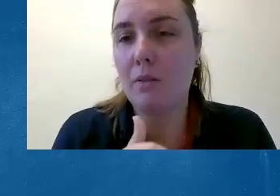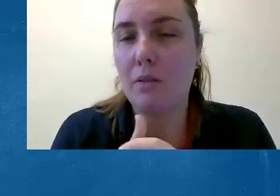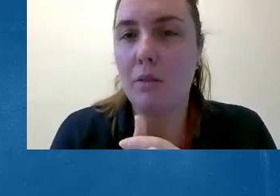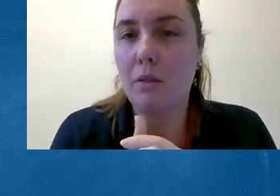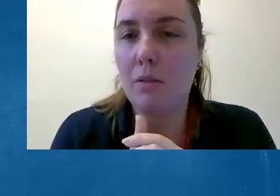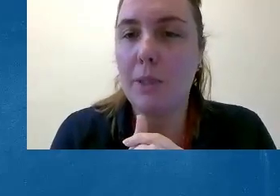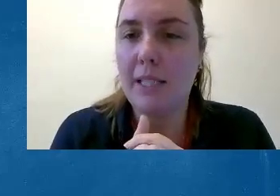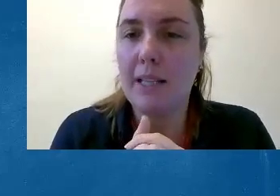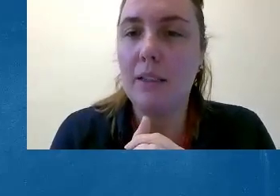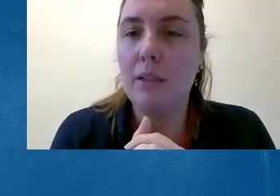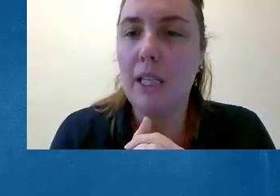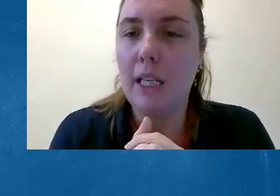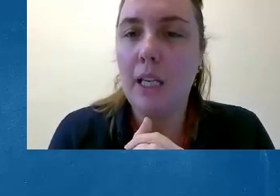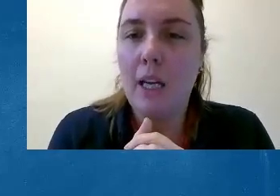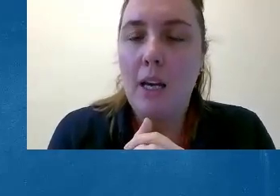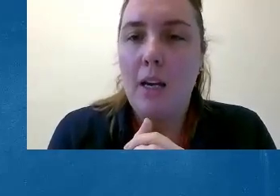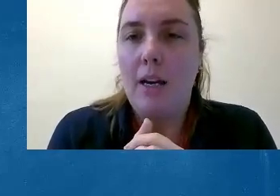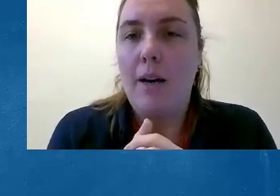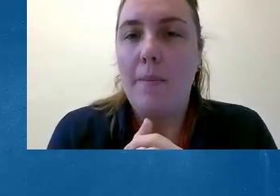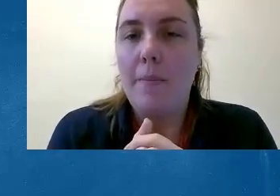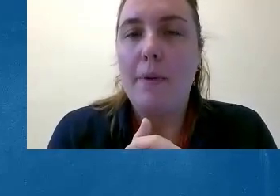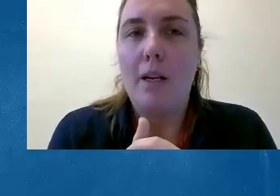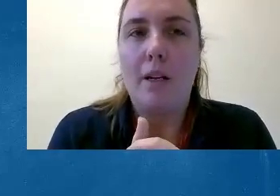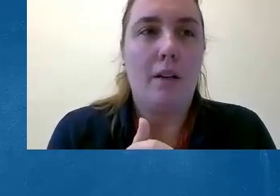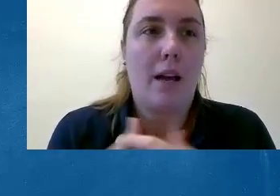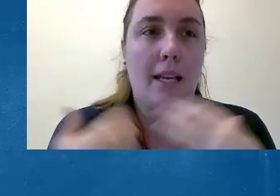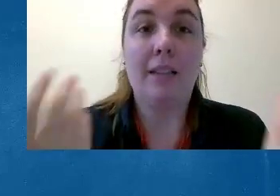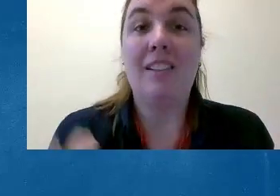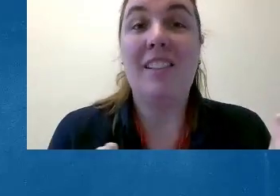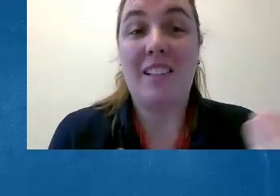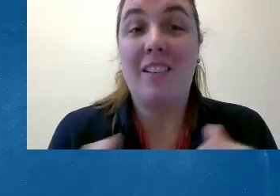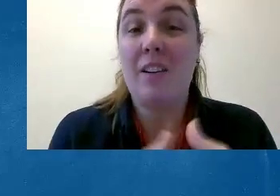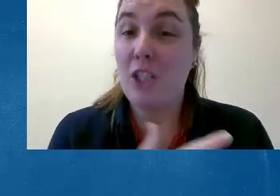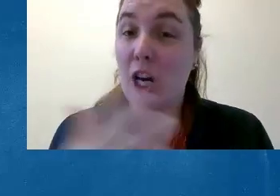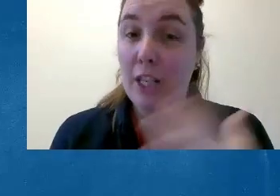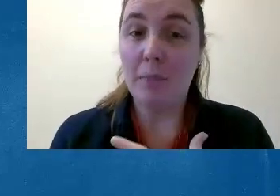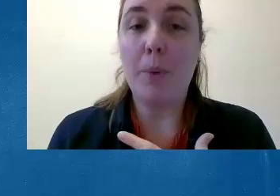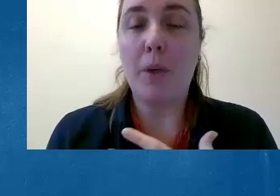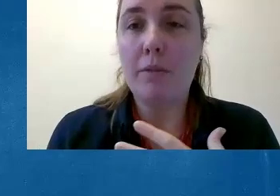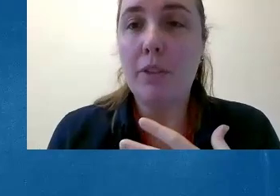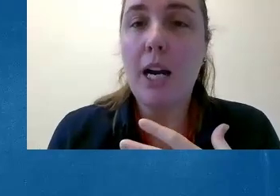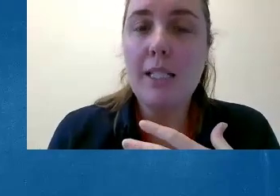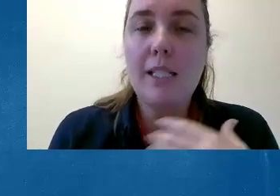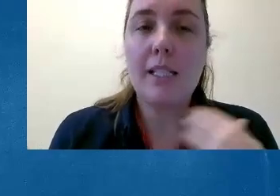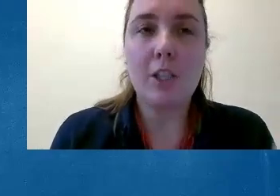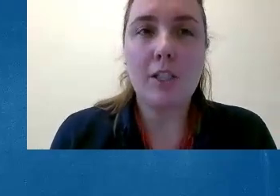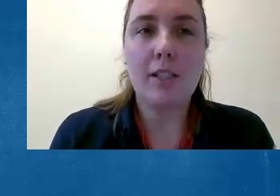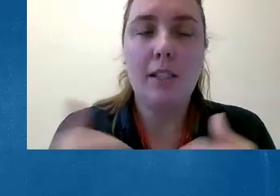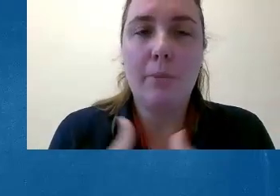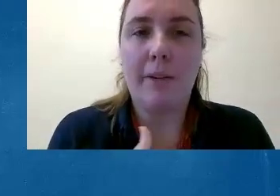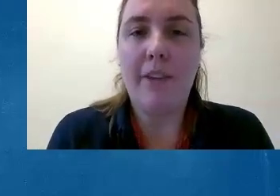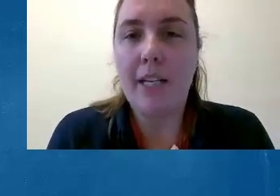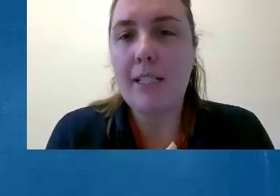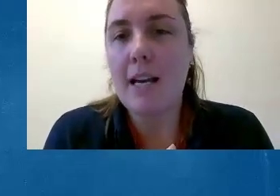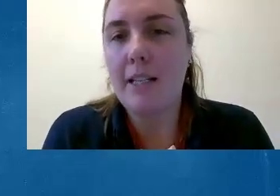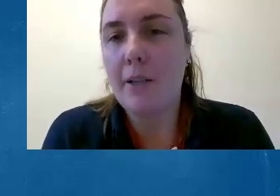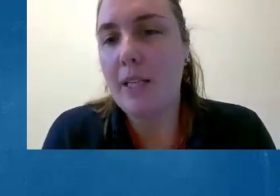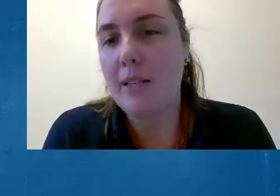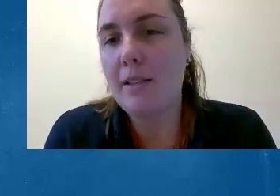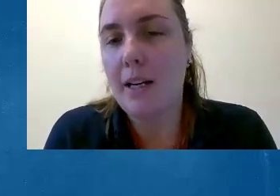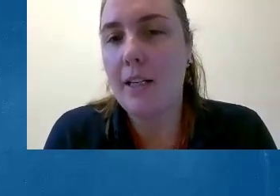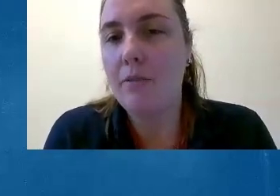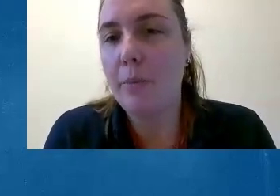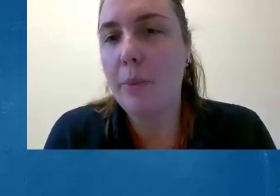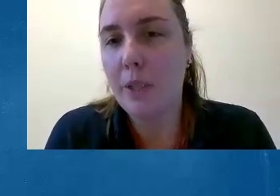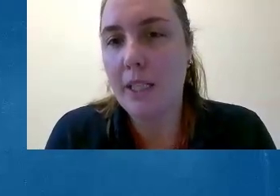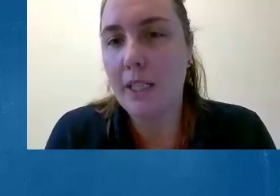as Anne also presented today. Again, this is a starting point for us as an agency. We're very excited